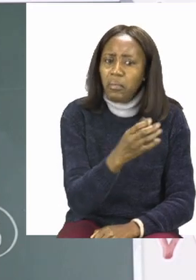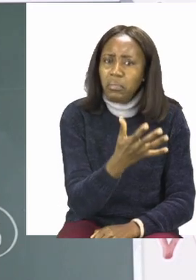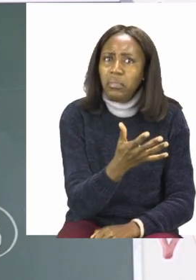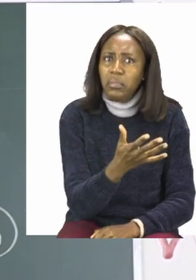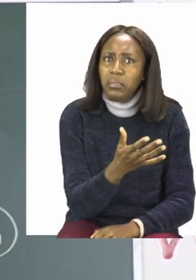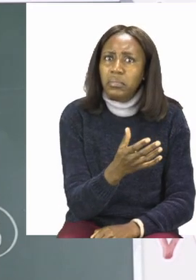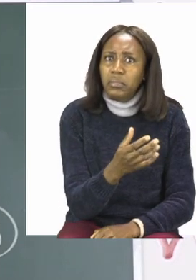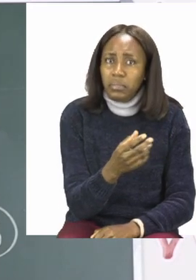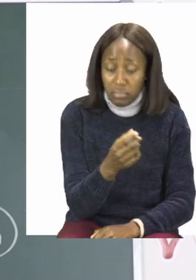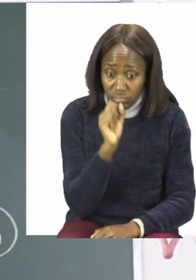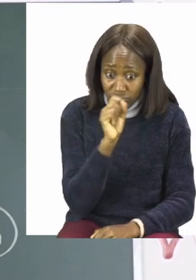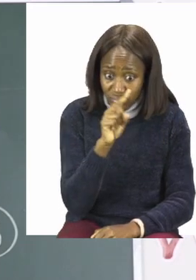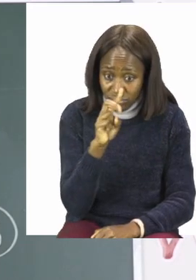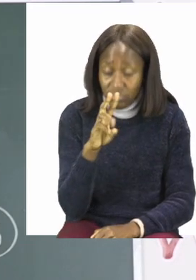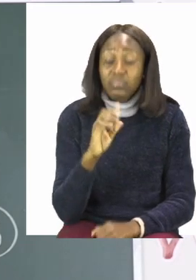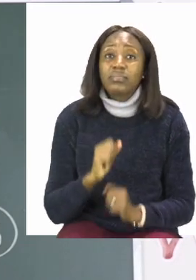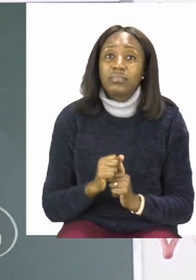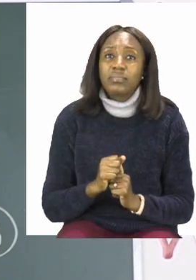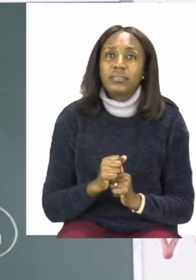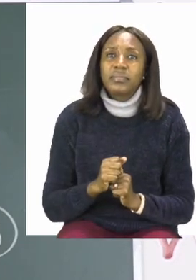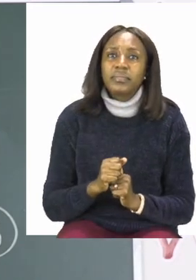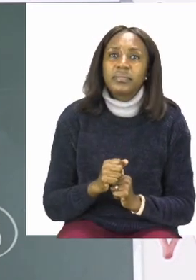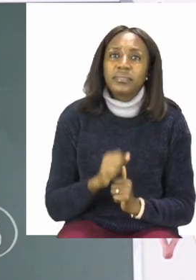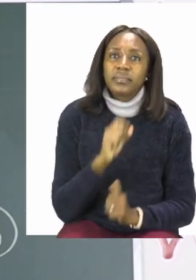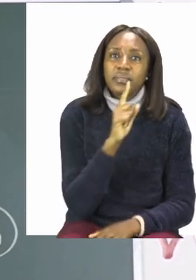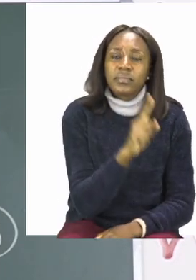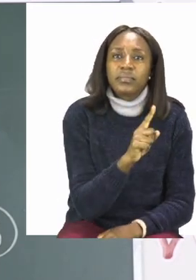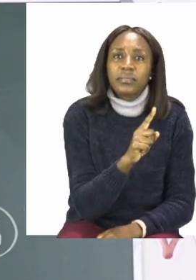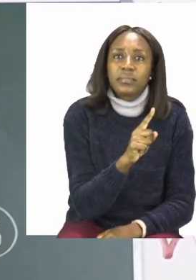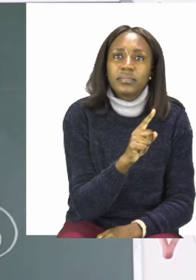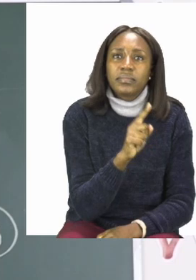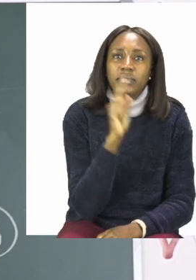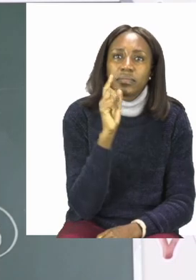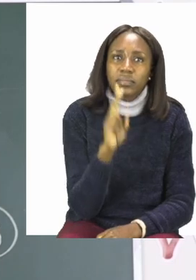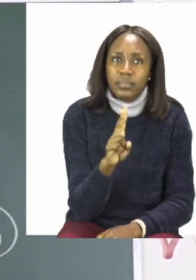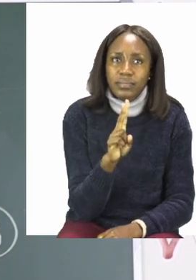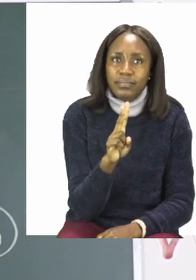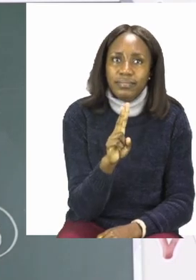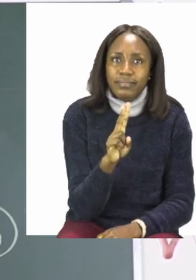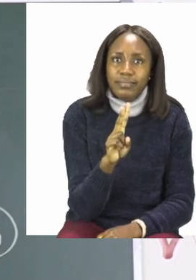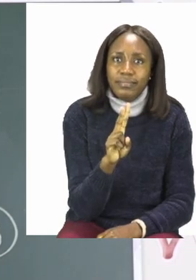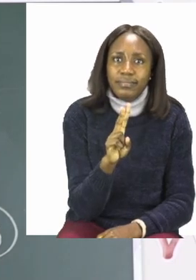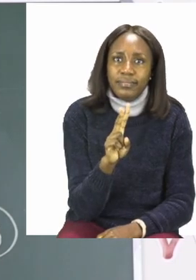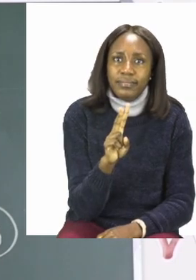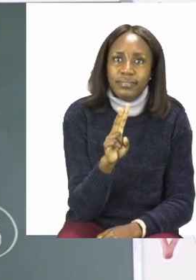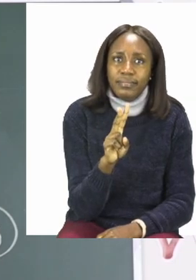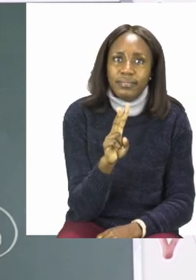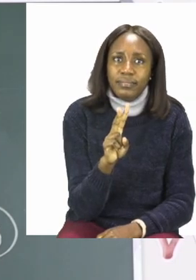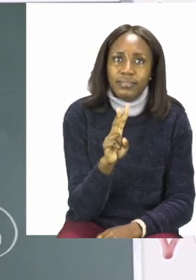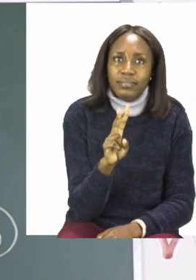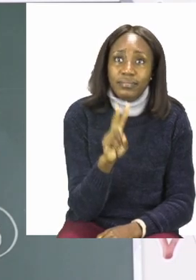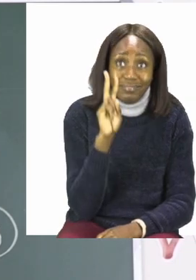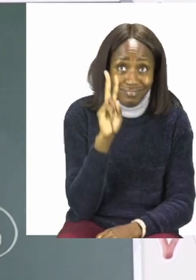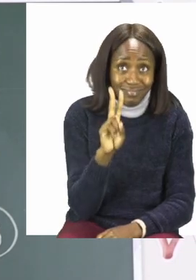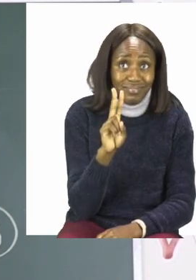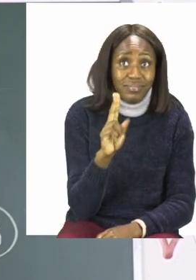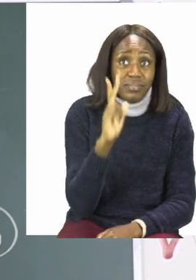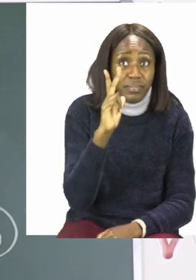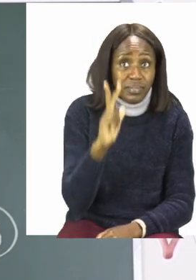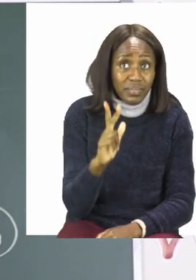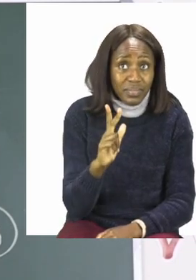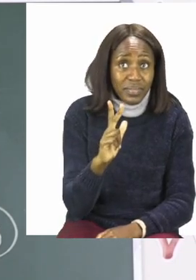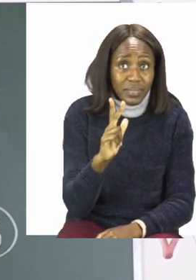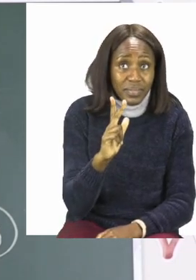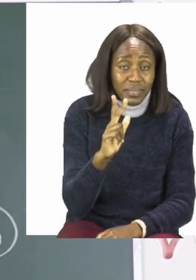how many people are left. 1, 2, 2 people are